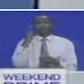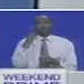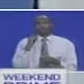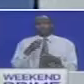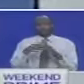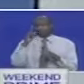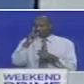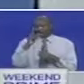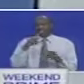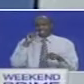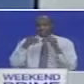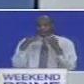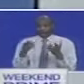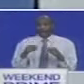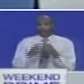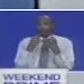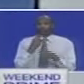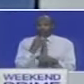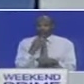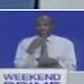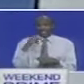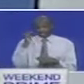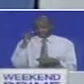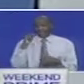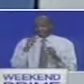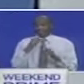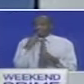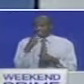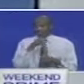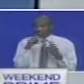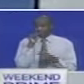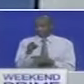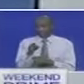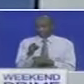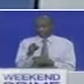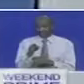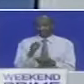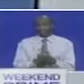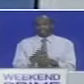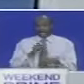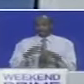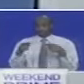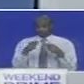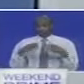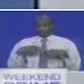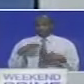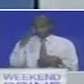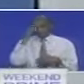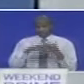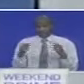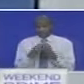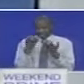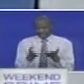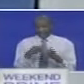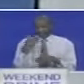That's happening on Tuesday. And do keep it, KTN. We'll keep updating you on that as we go. We want to take a short break, but you know what's coming up right